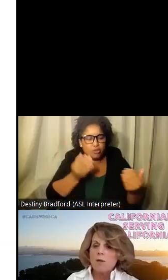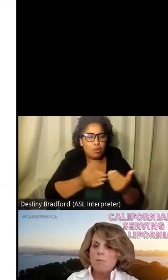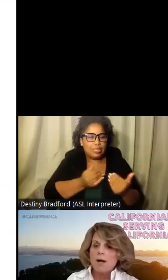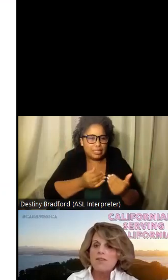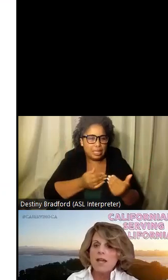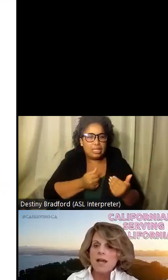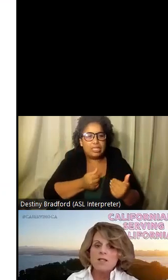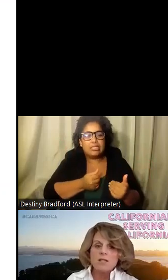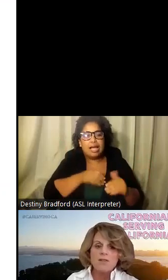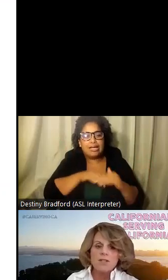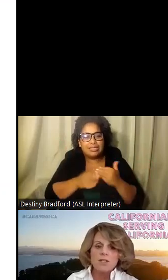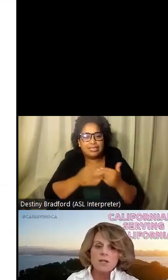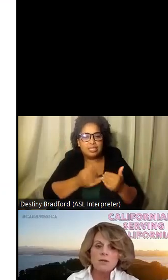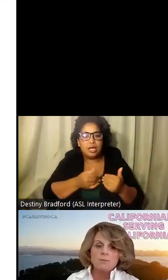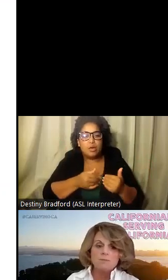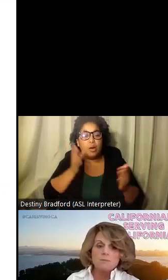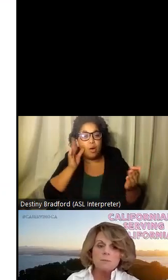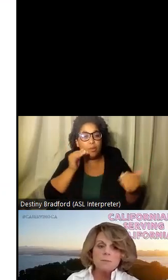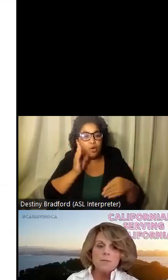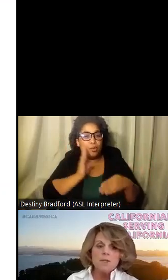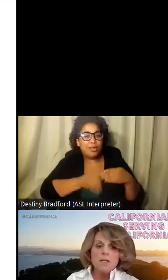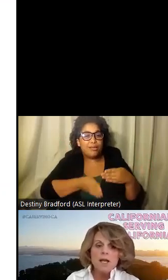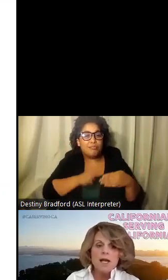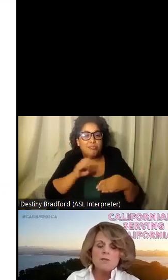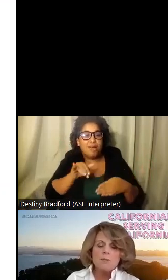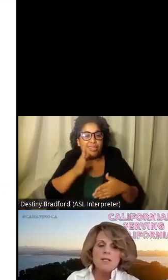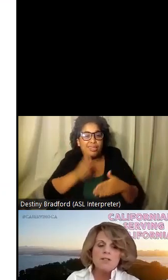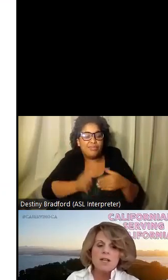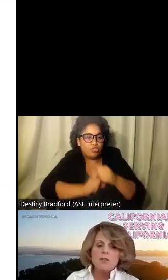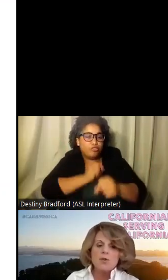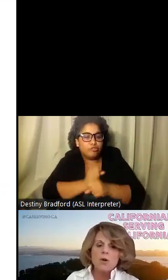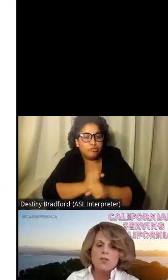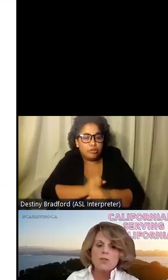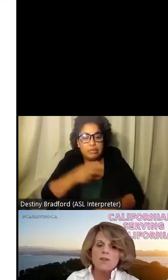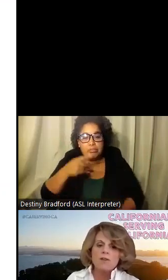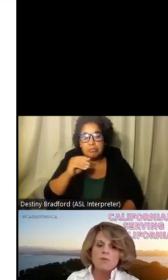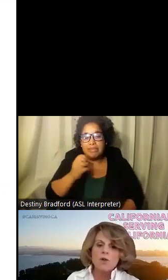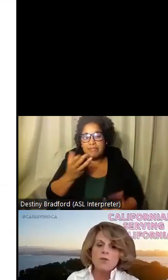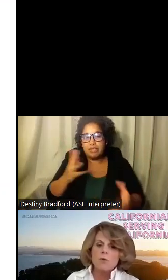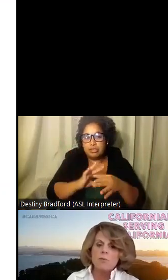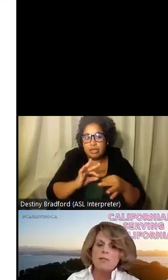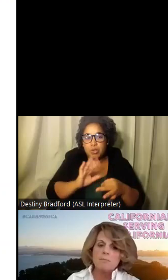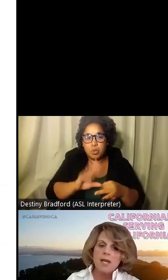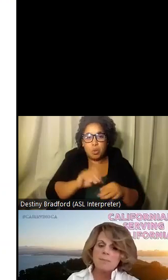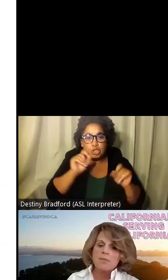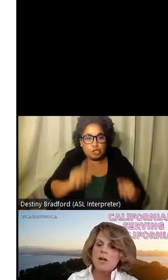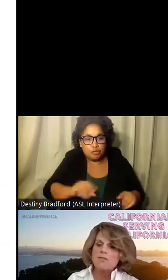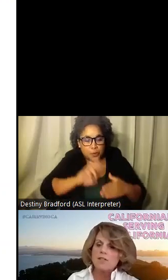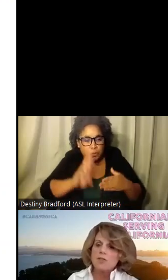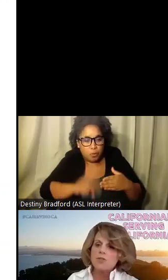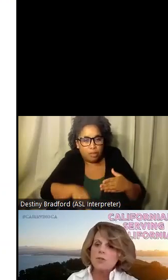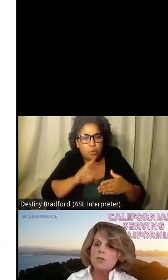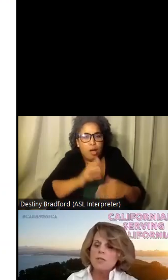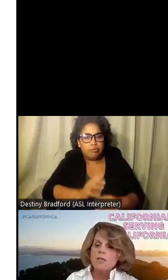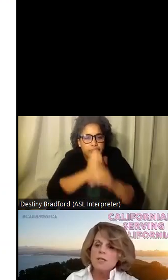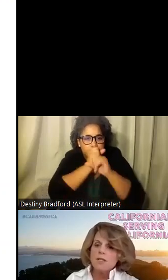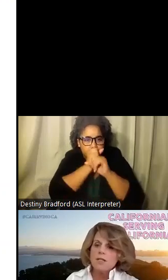available by the end of the year. As Pete said, your survey results will be kept